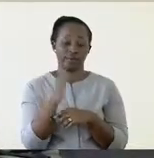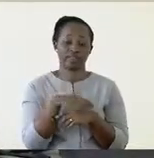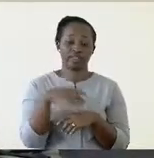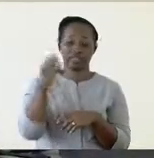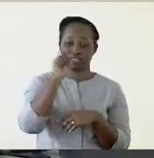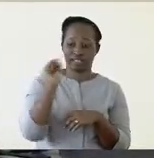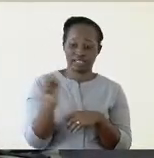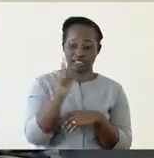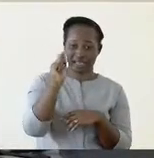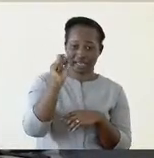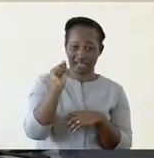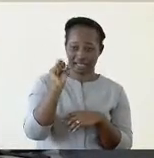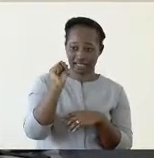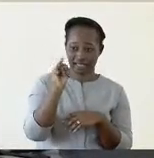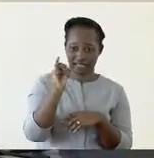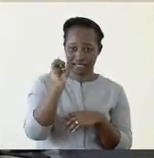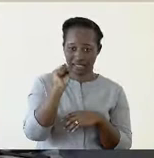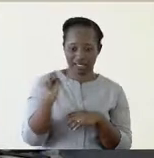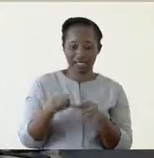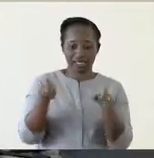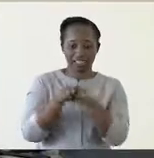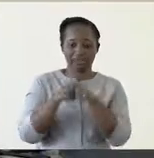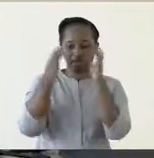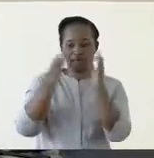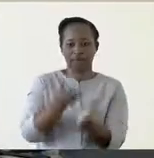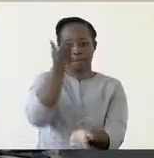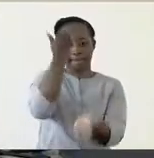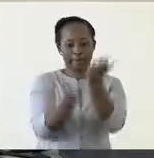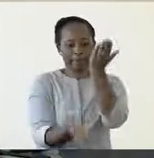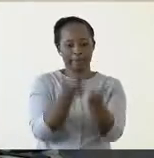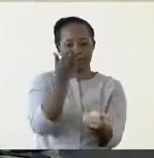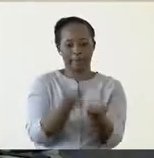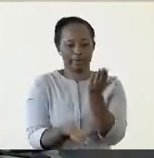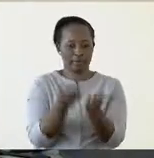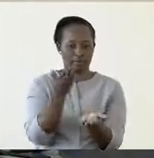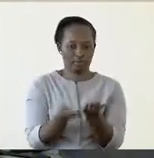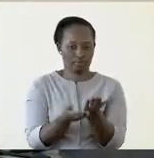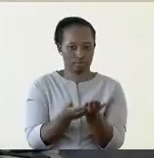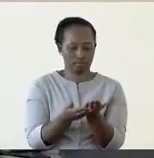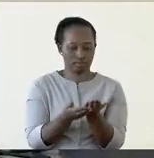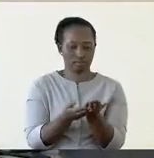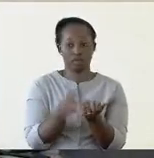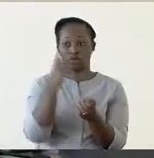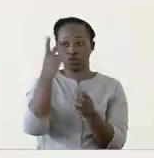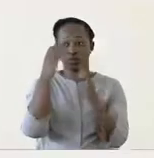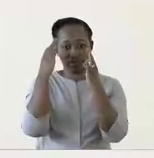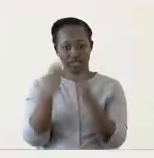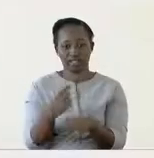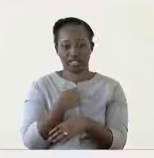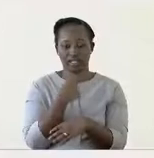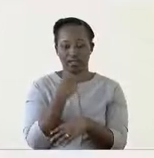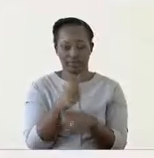at a standstill. You keep something balanced at a standstill. So the two organs I'm mentioning, it